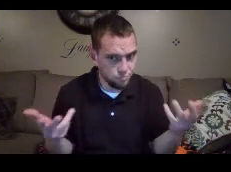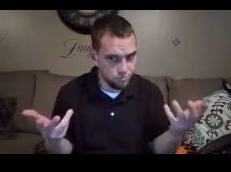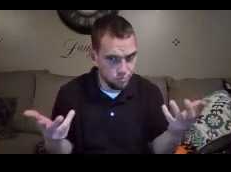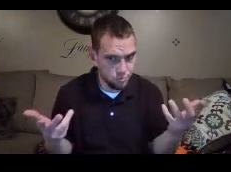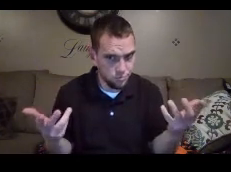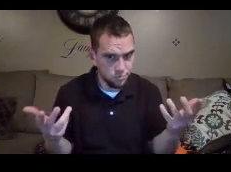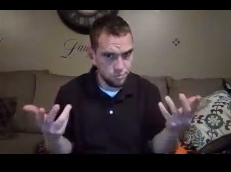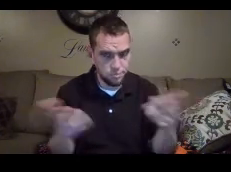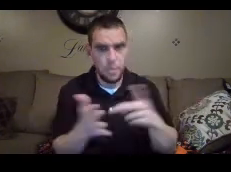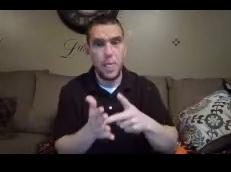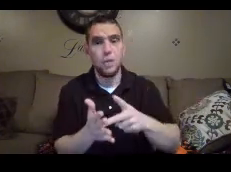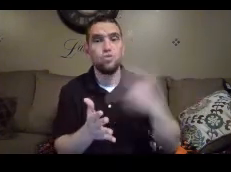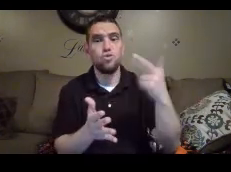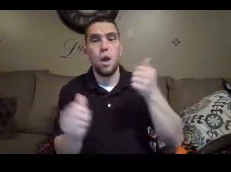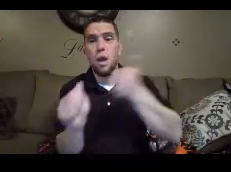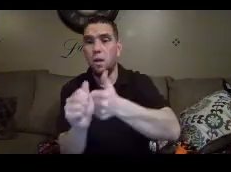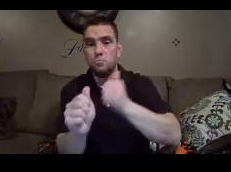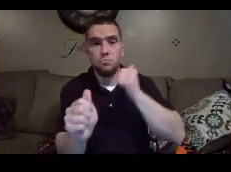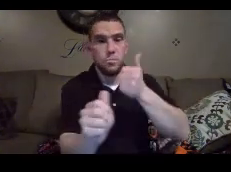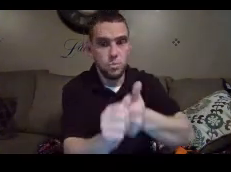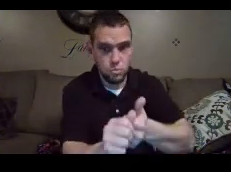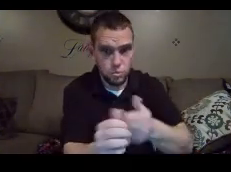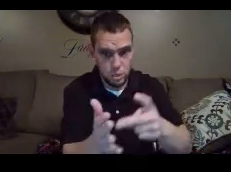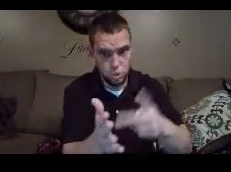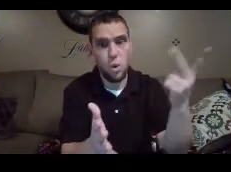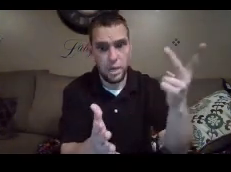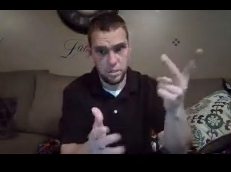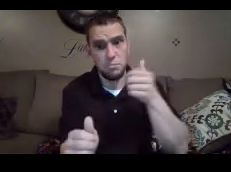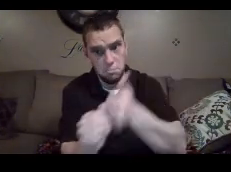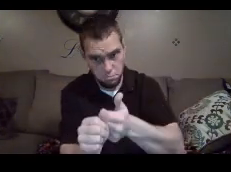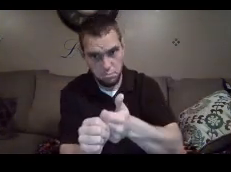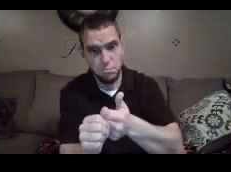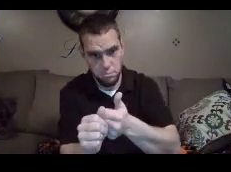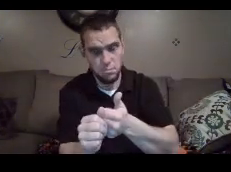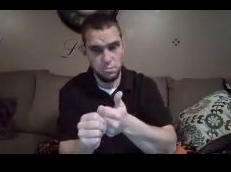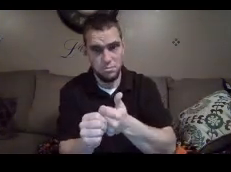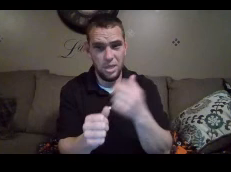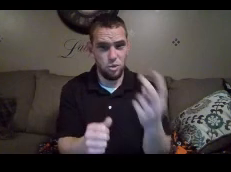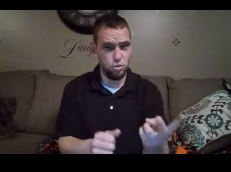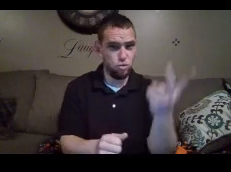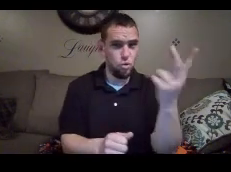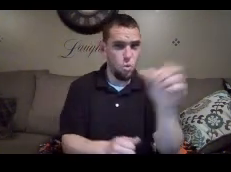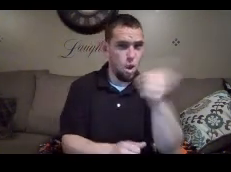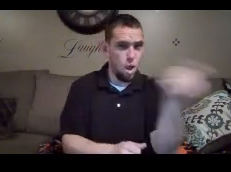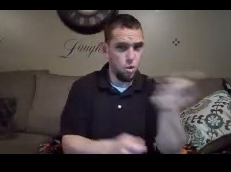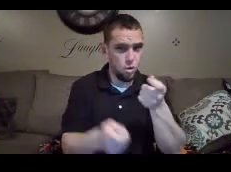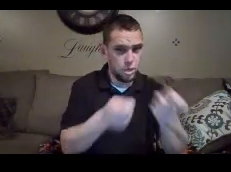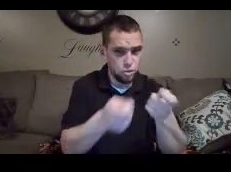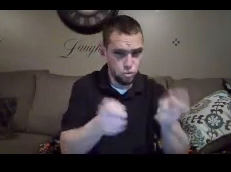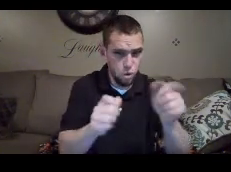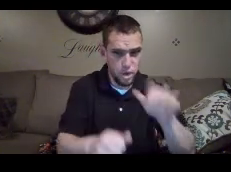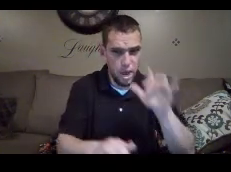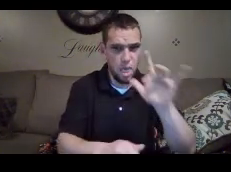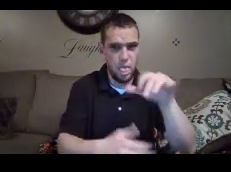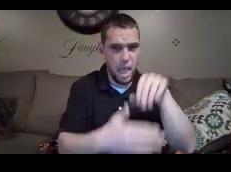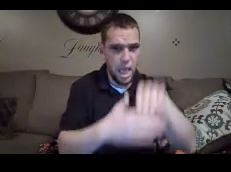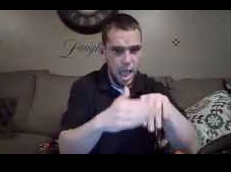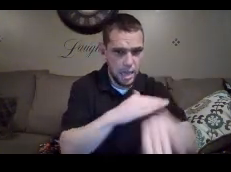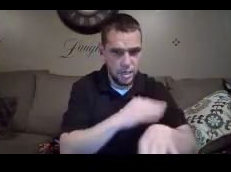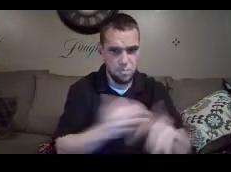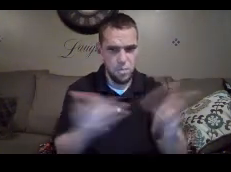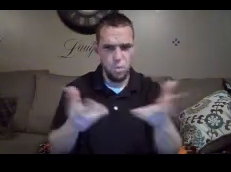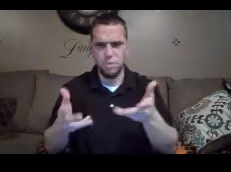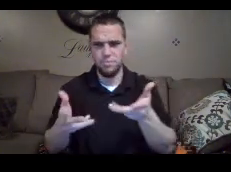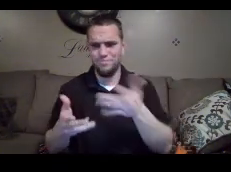twice updated that. There's two other sets of controls in there that you can access, but the ones that remain